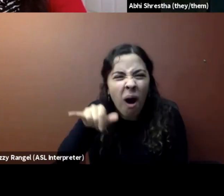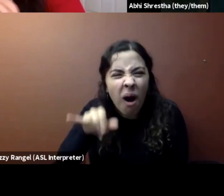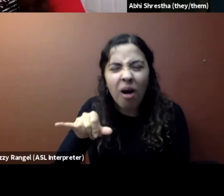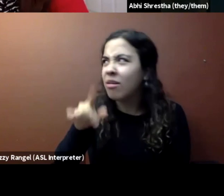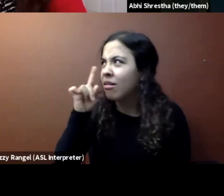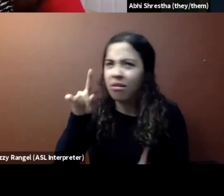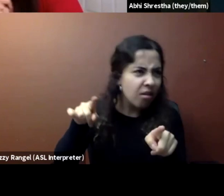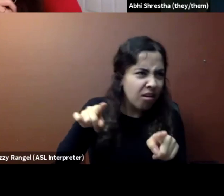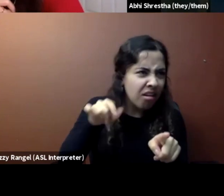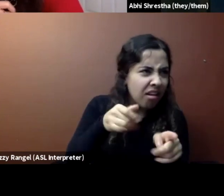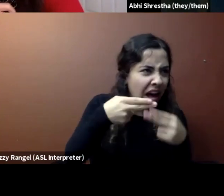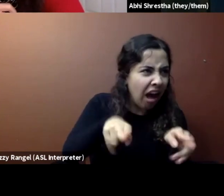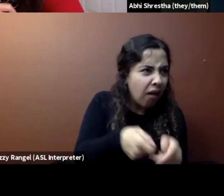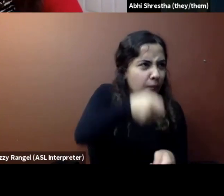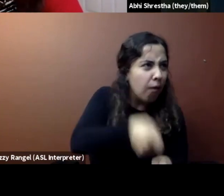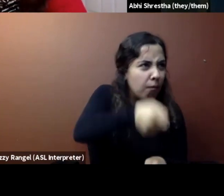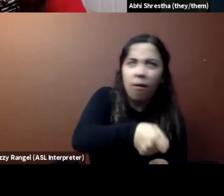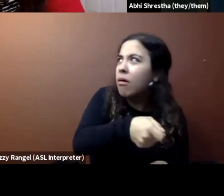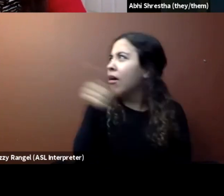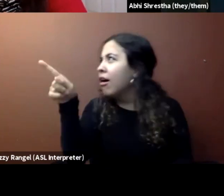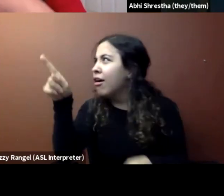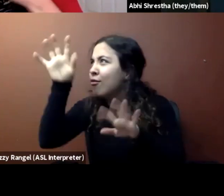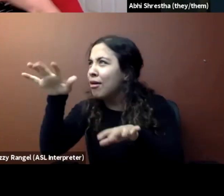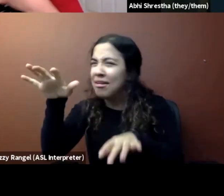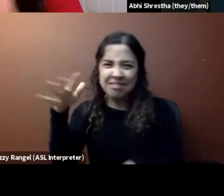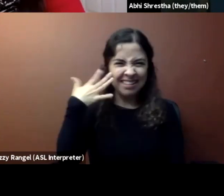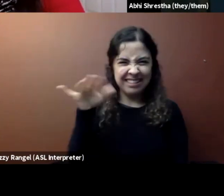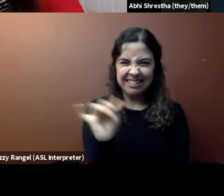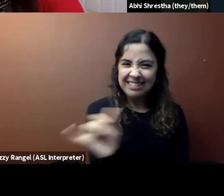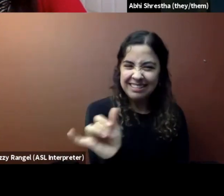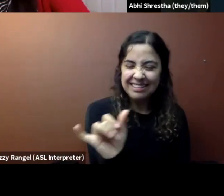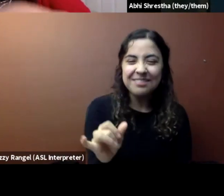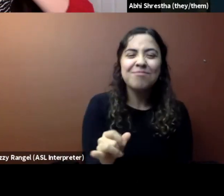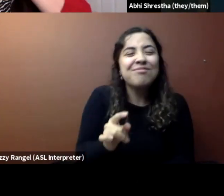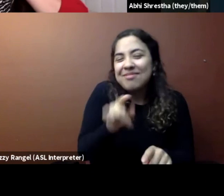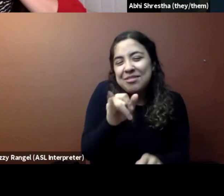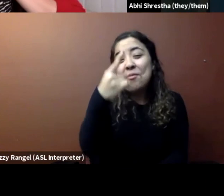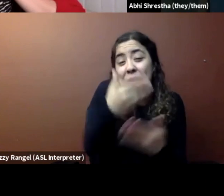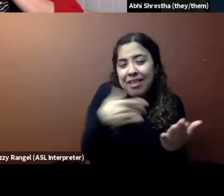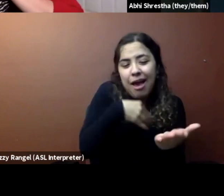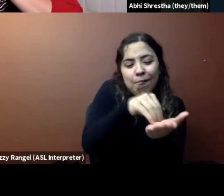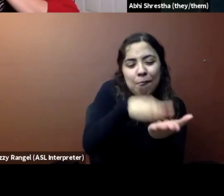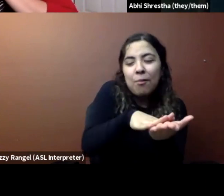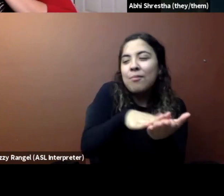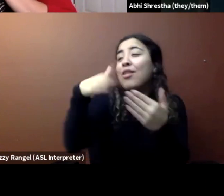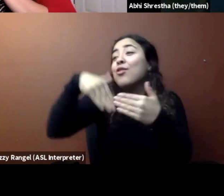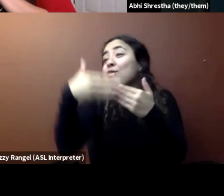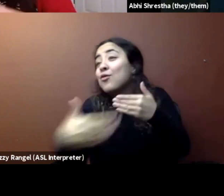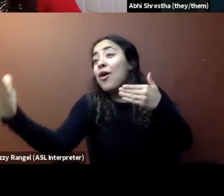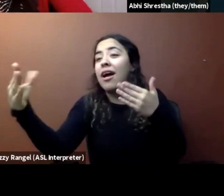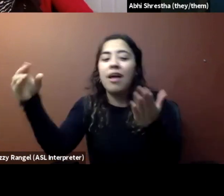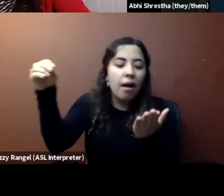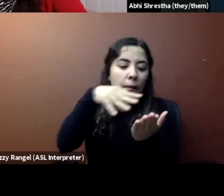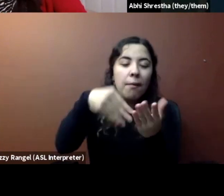And so another note that I wrote down, and then eventually it all kind of came together like a puzzle. I feel like, and then like that level of like noticing, the